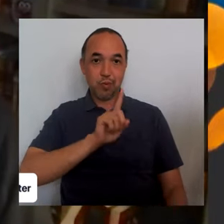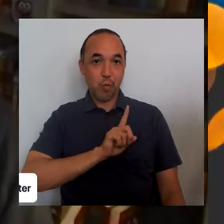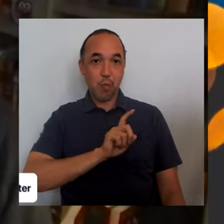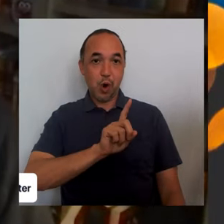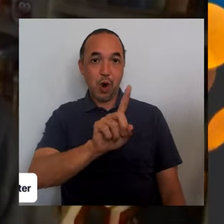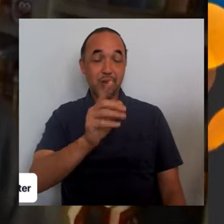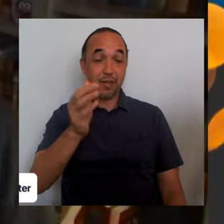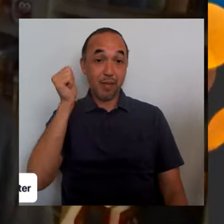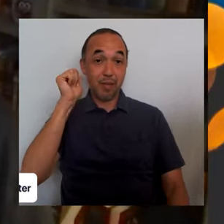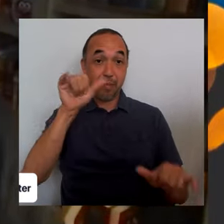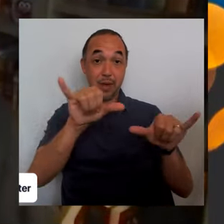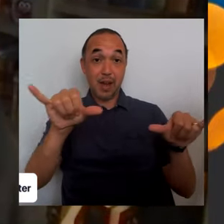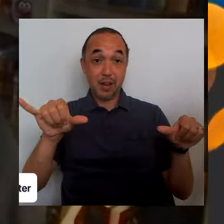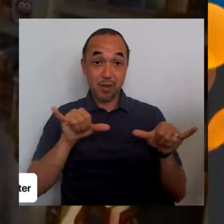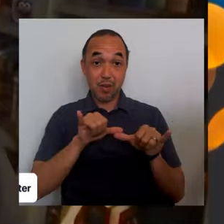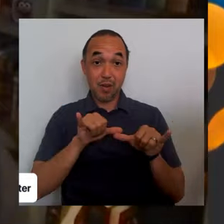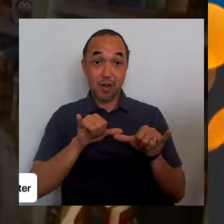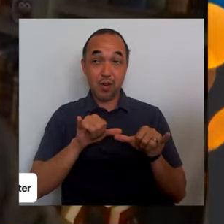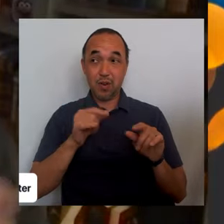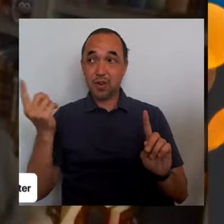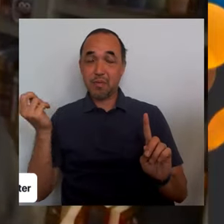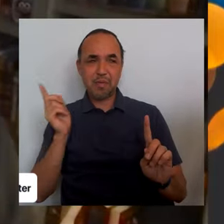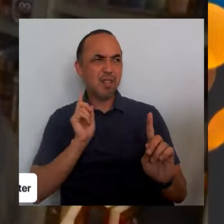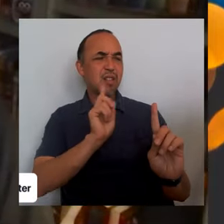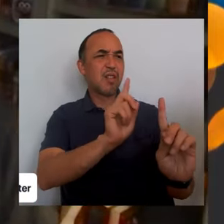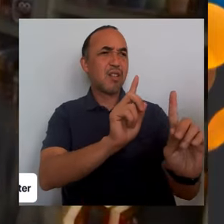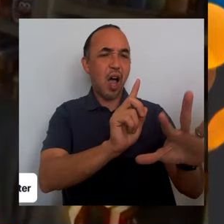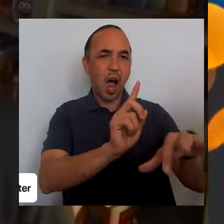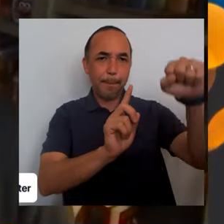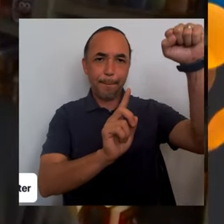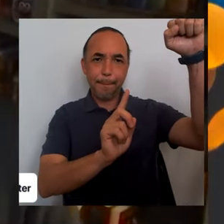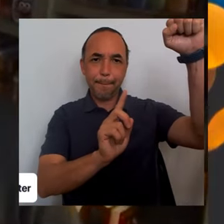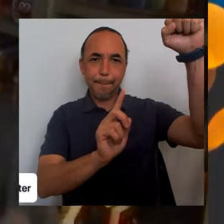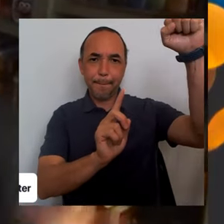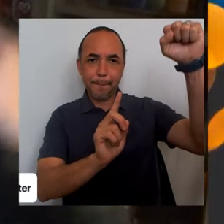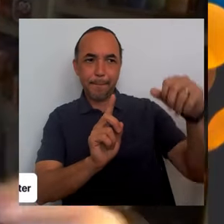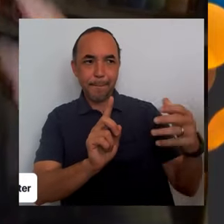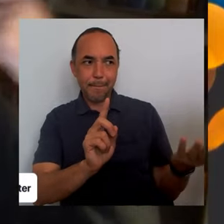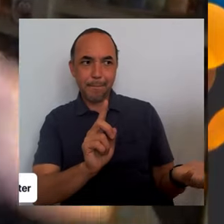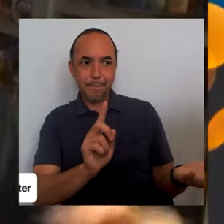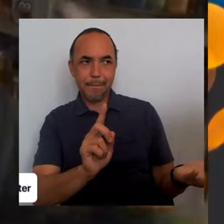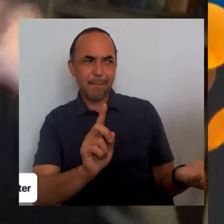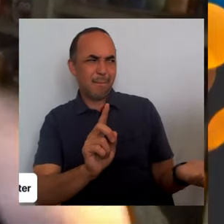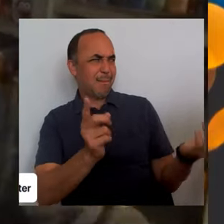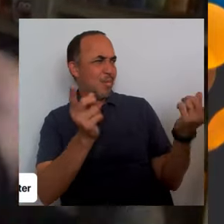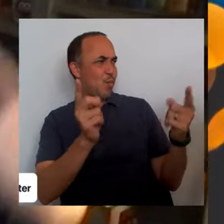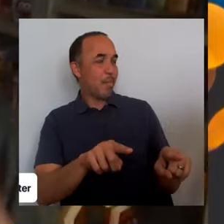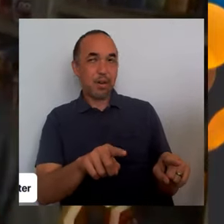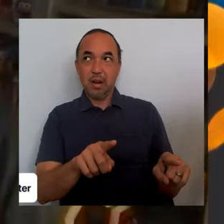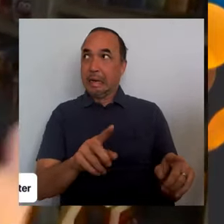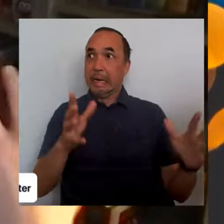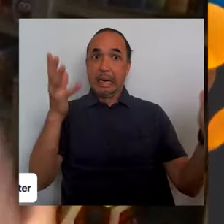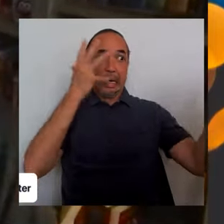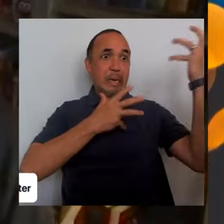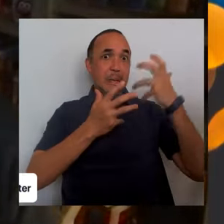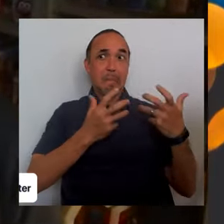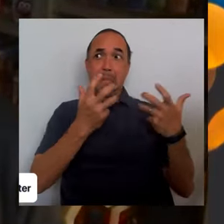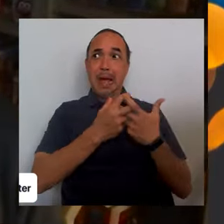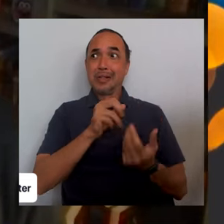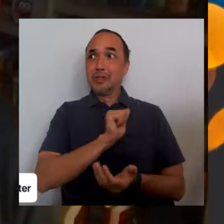went over there. He wasn't there. She didn't know where he came from, where he went. It all went through her head. This matches all the stories and all this